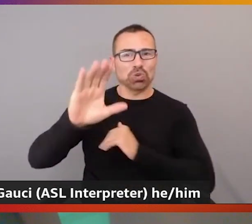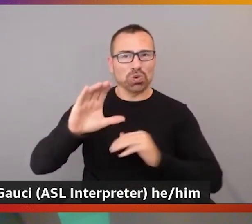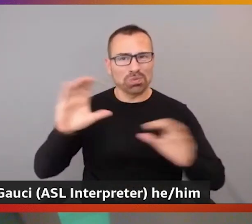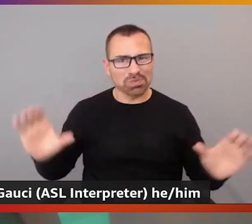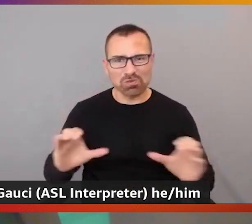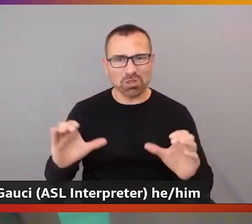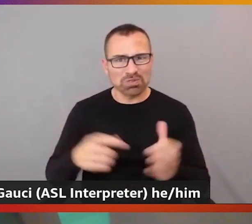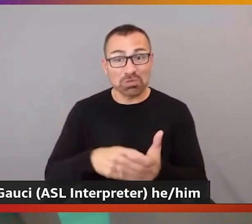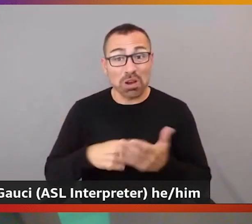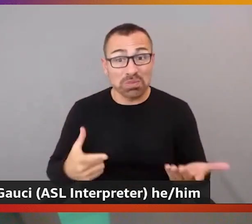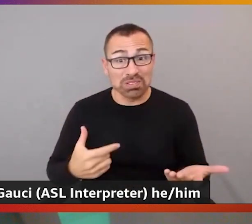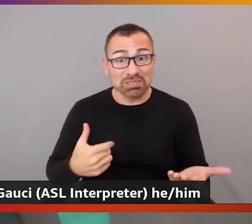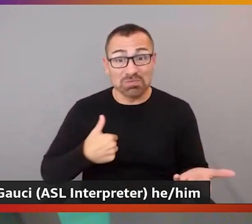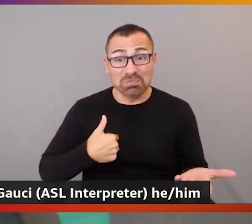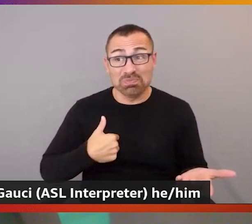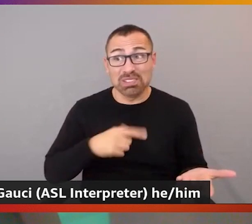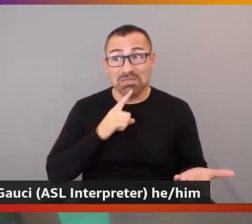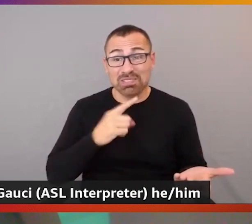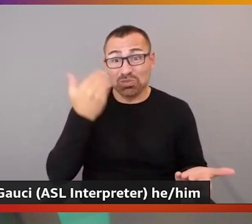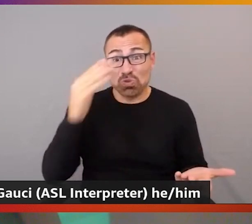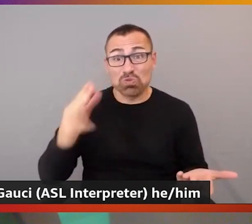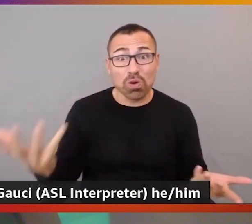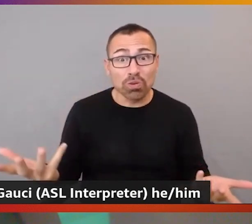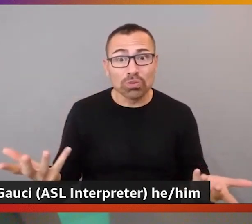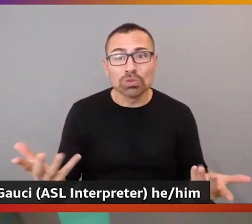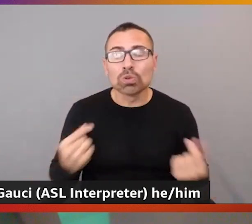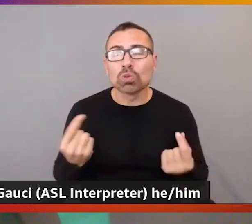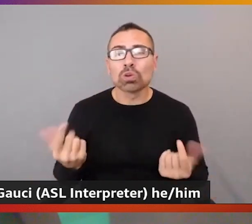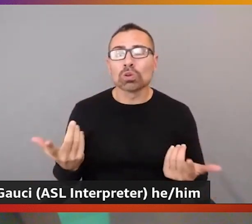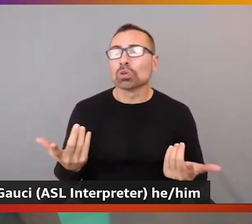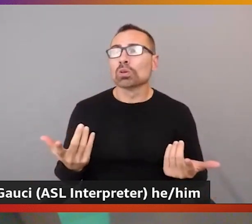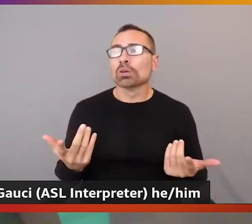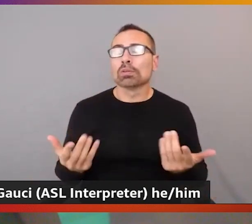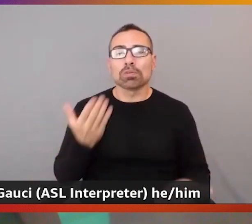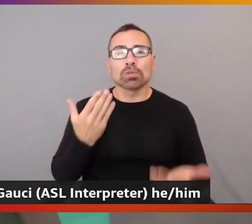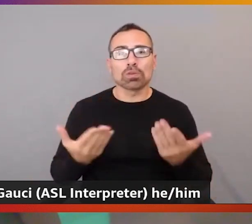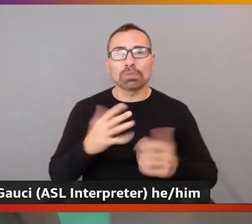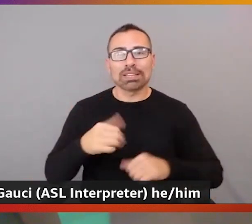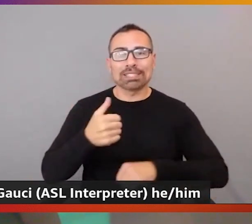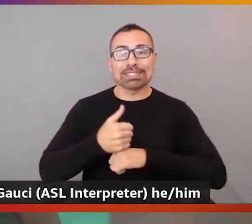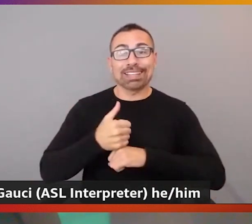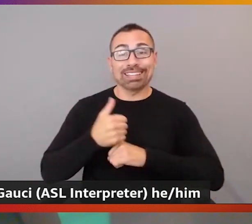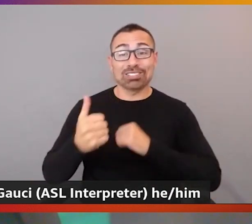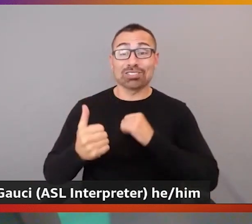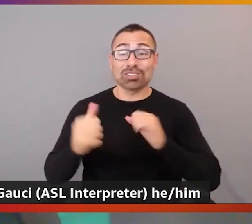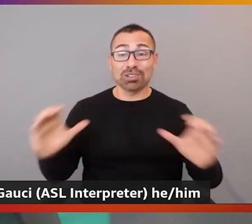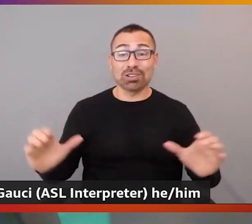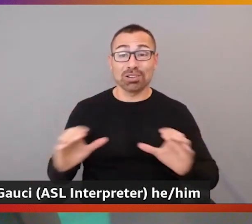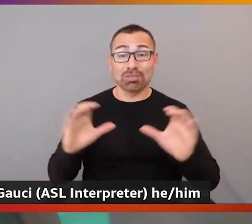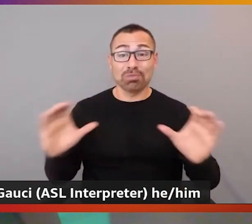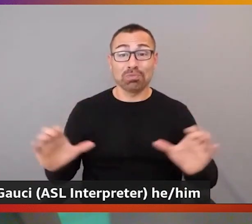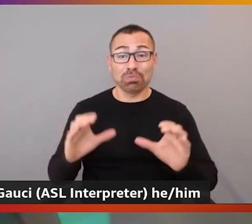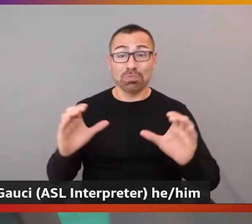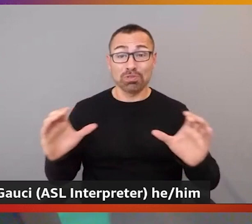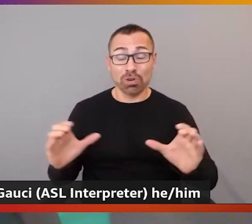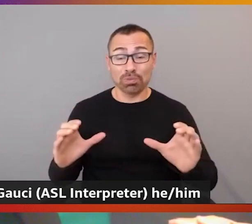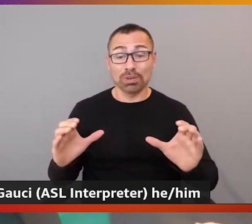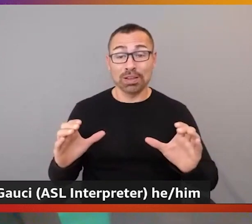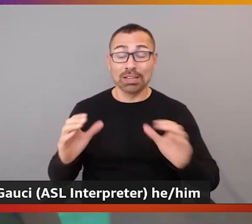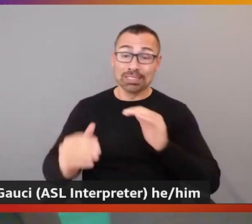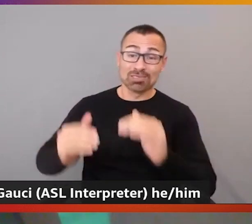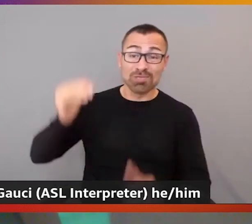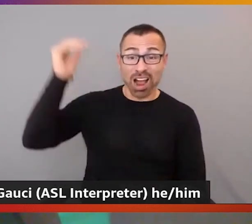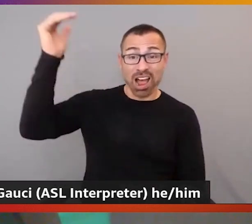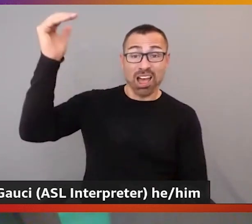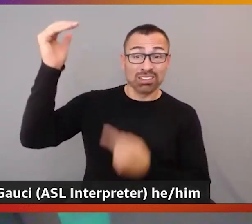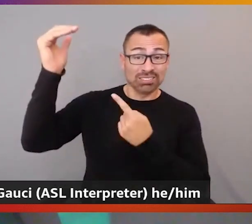are. And so typically what you might end up doing is you either set your performance thresholds for a file system too high